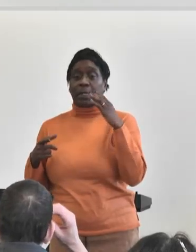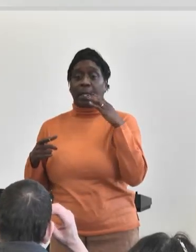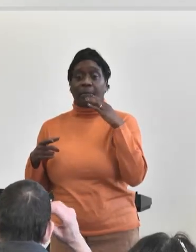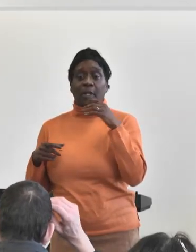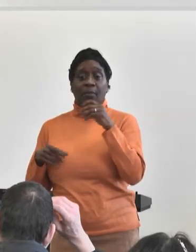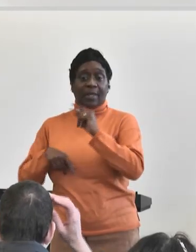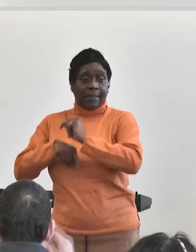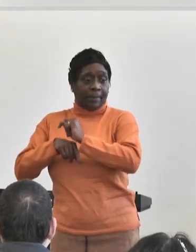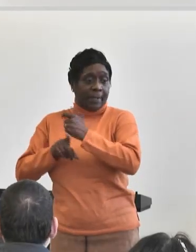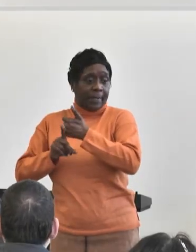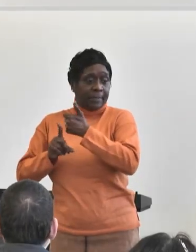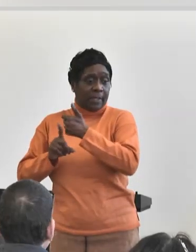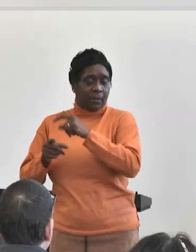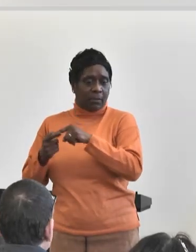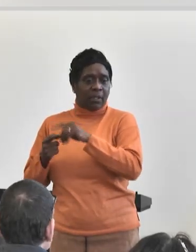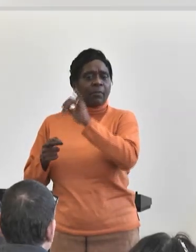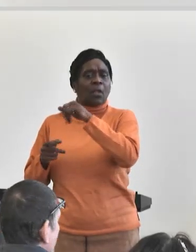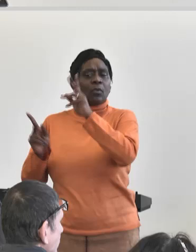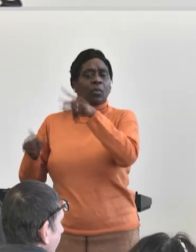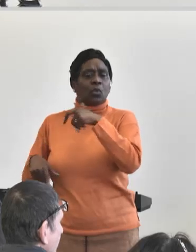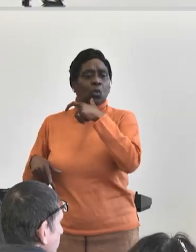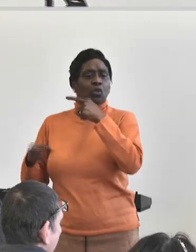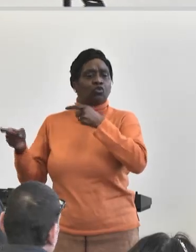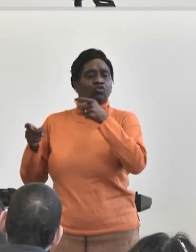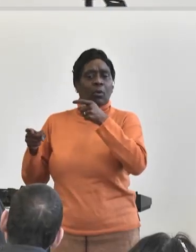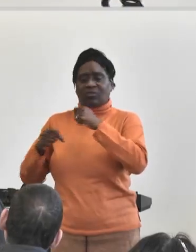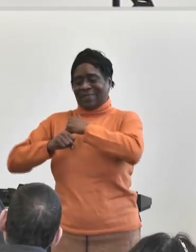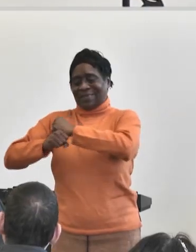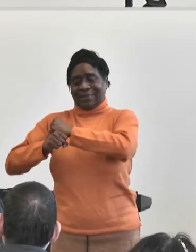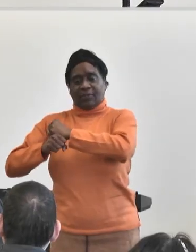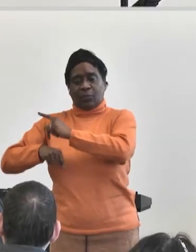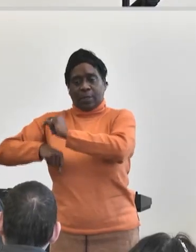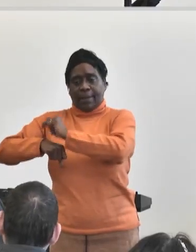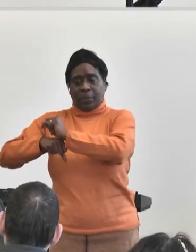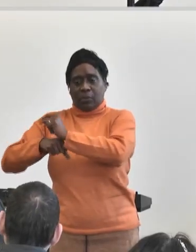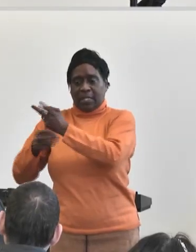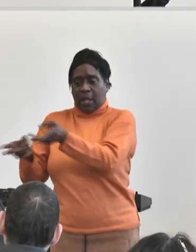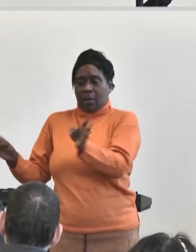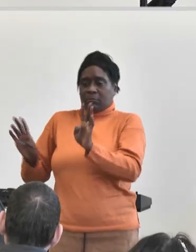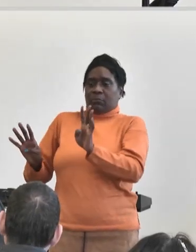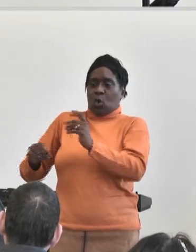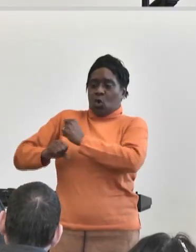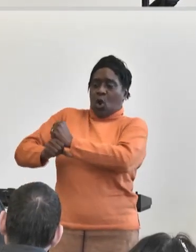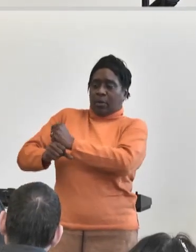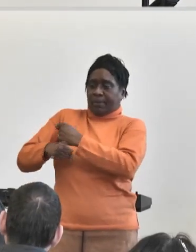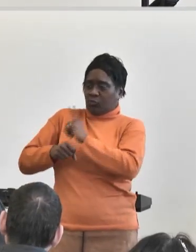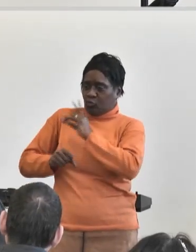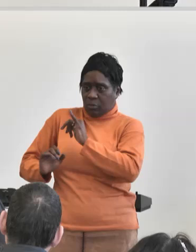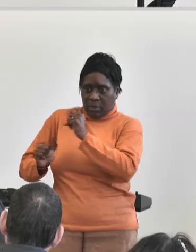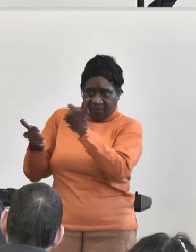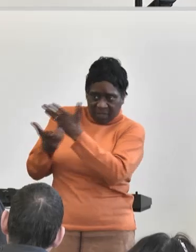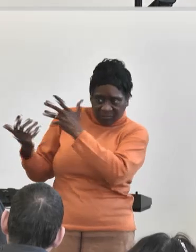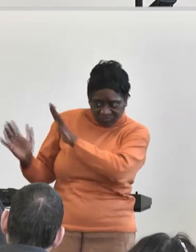temple. That was the person who was in charge of the security on the temple mount. He made sure that there